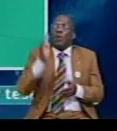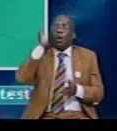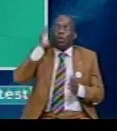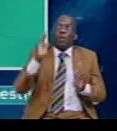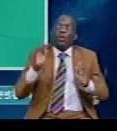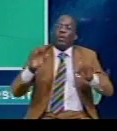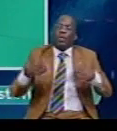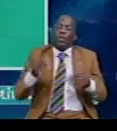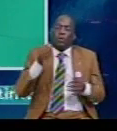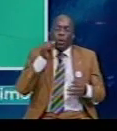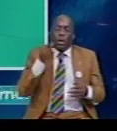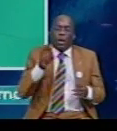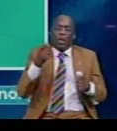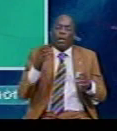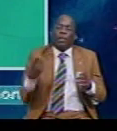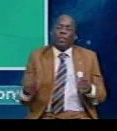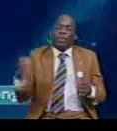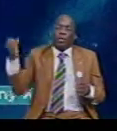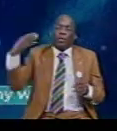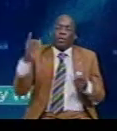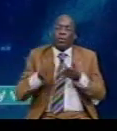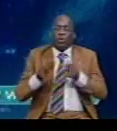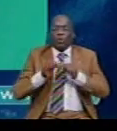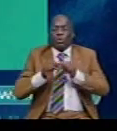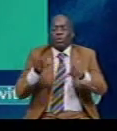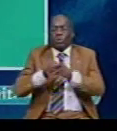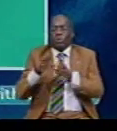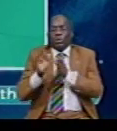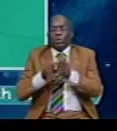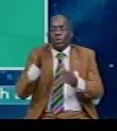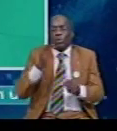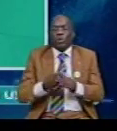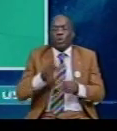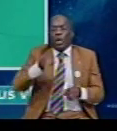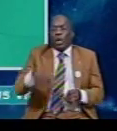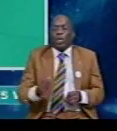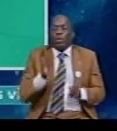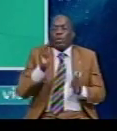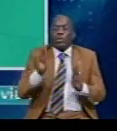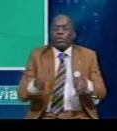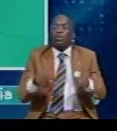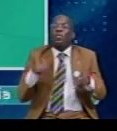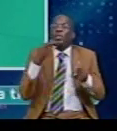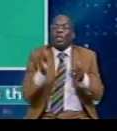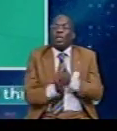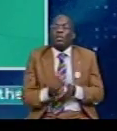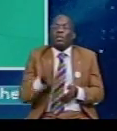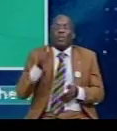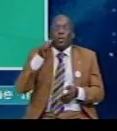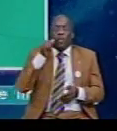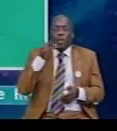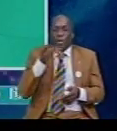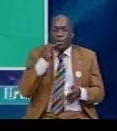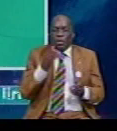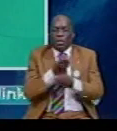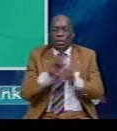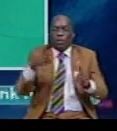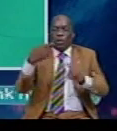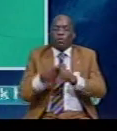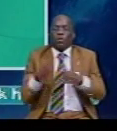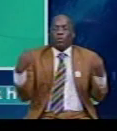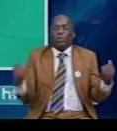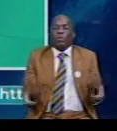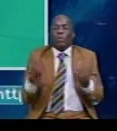name. Olamide from YouTube wrote, I am delivered from sin. Praise God. Agatha Isang